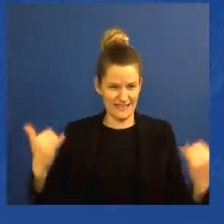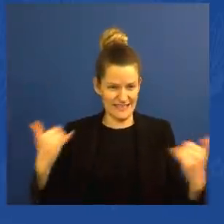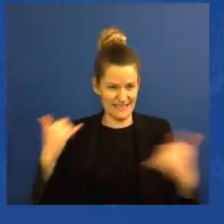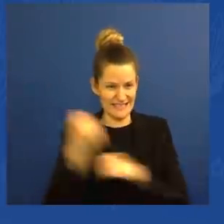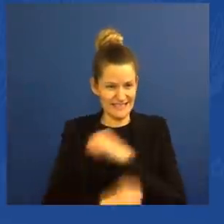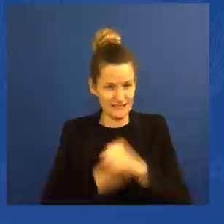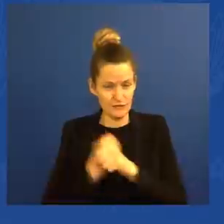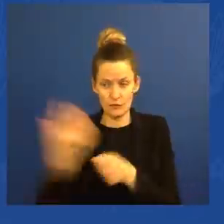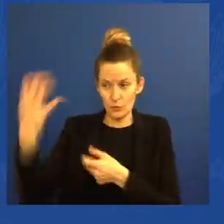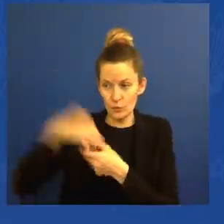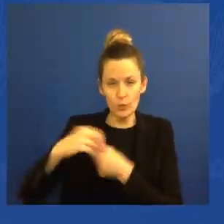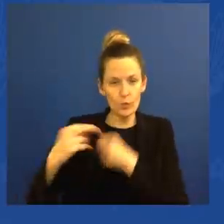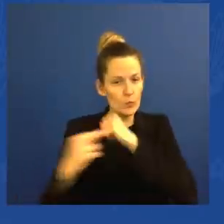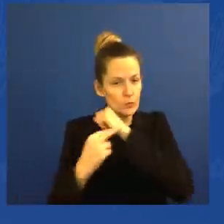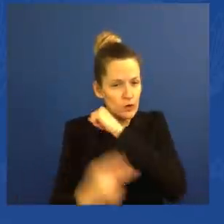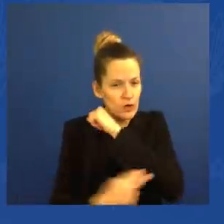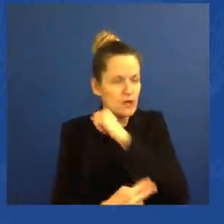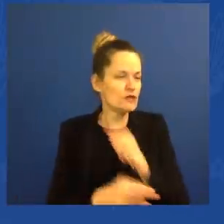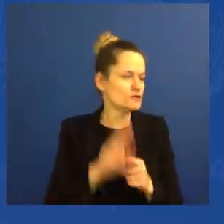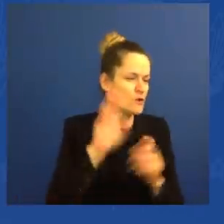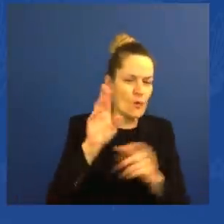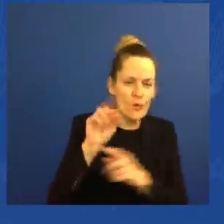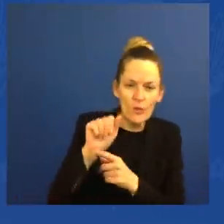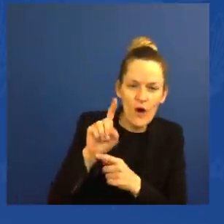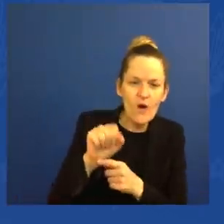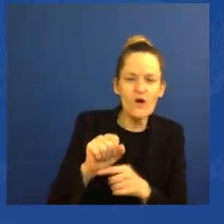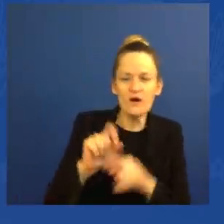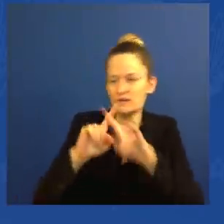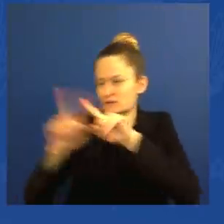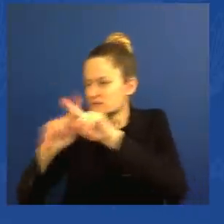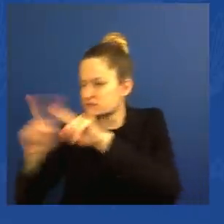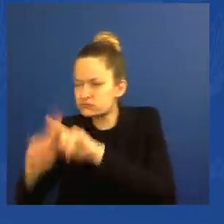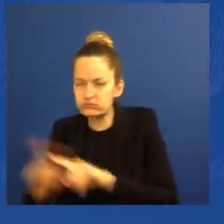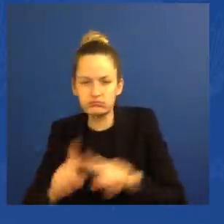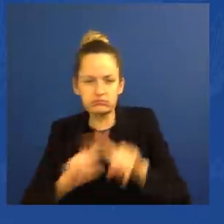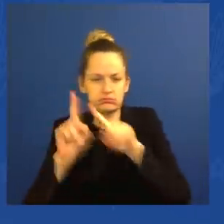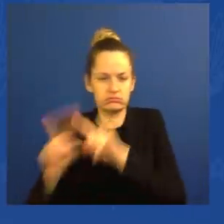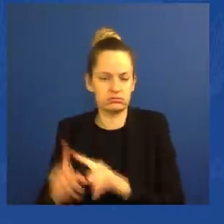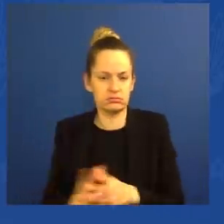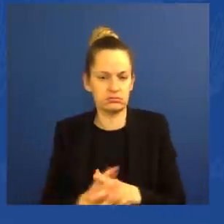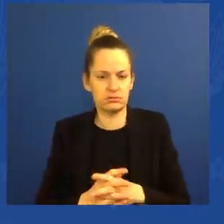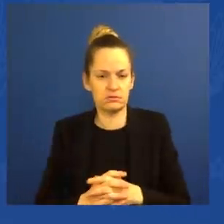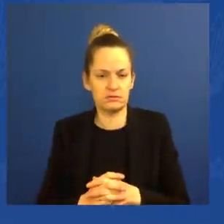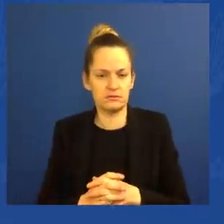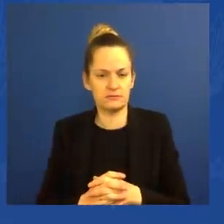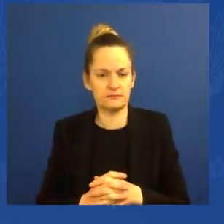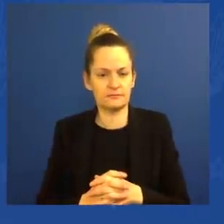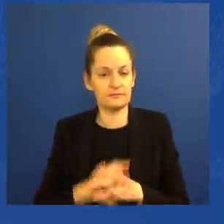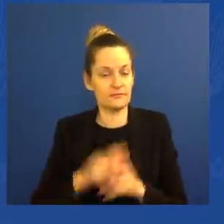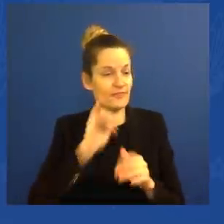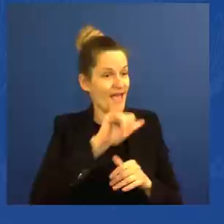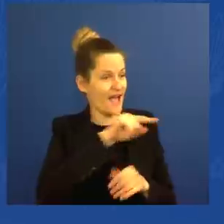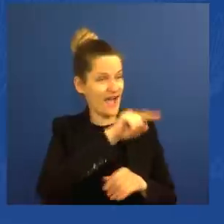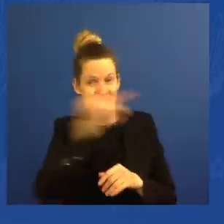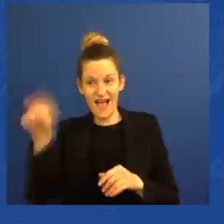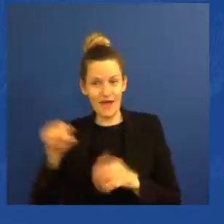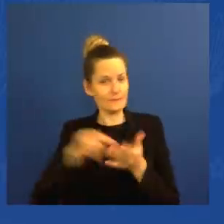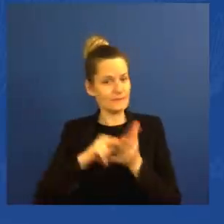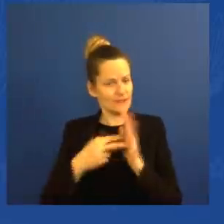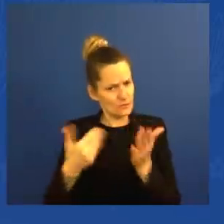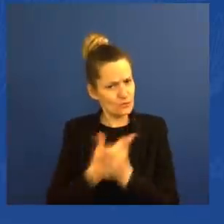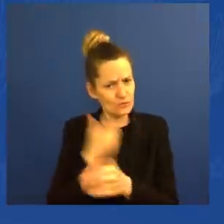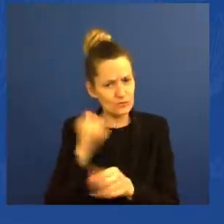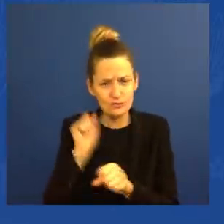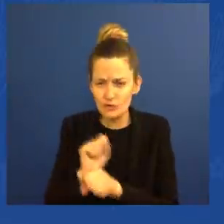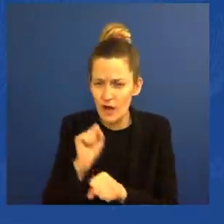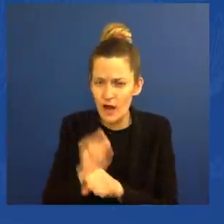And the law is going to create millions of jobs, rebuilding Americans' roads, bridges, highways, ports, and airports, getting rid of poisonous lead